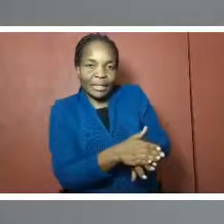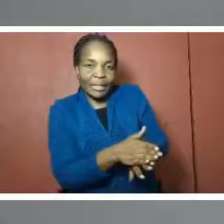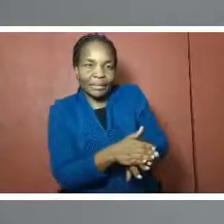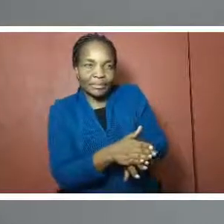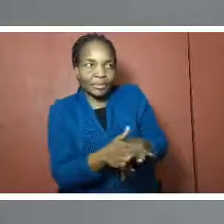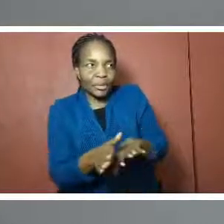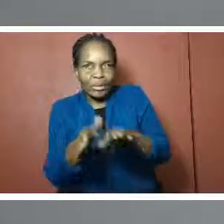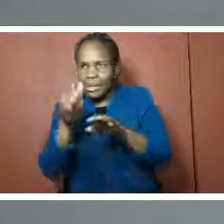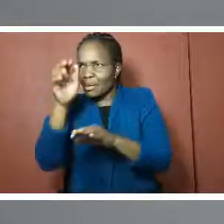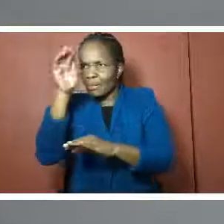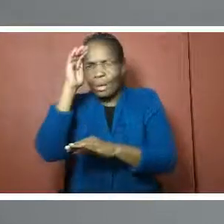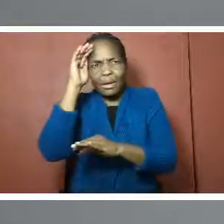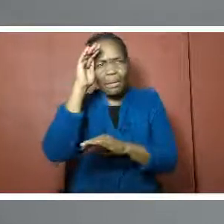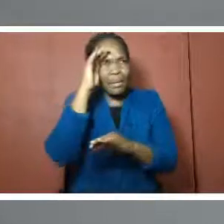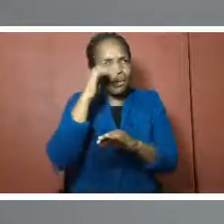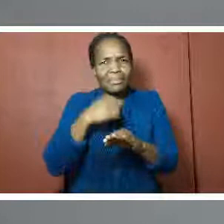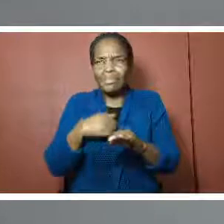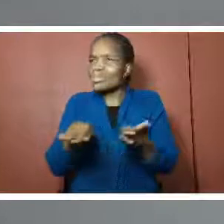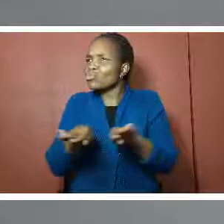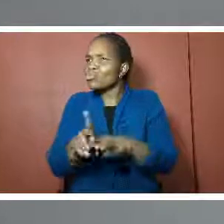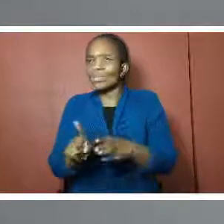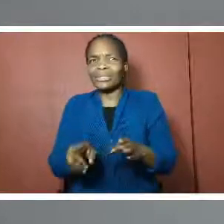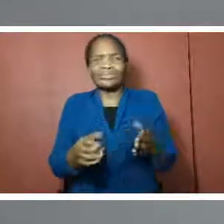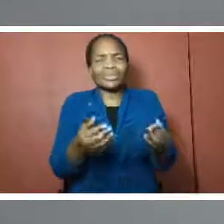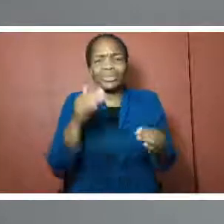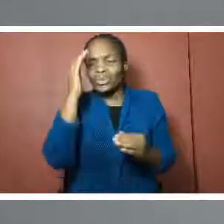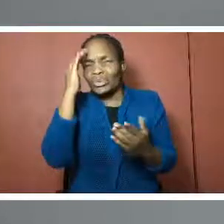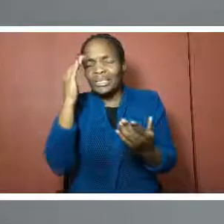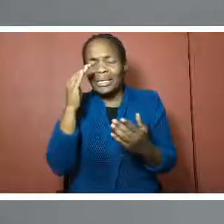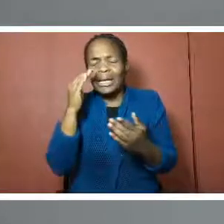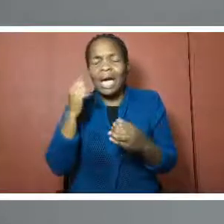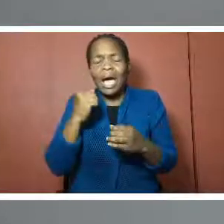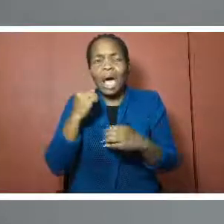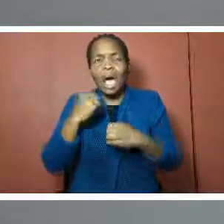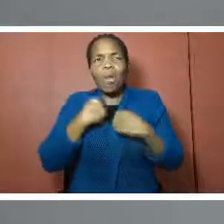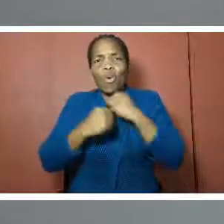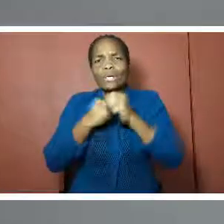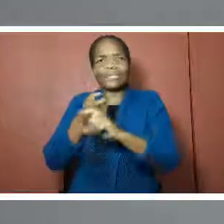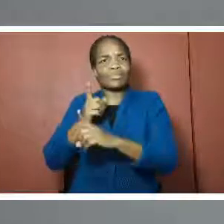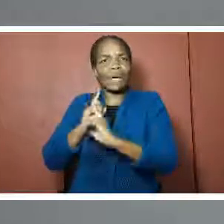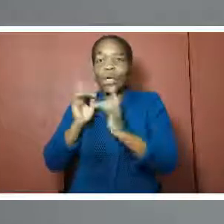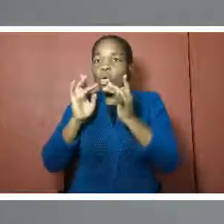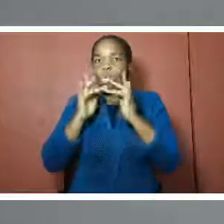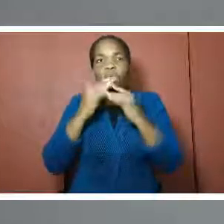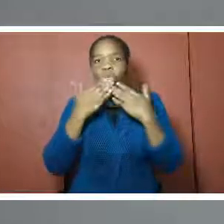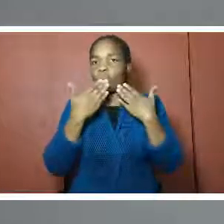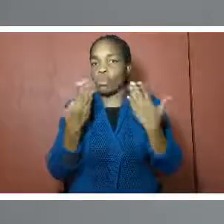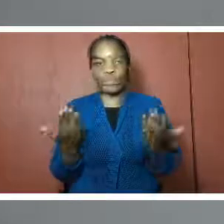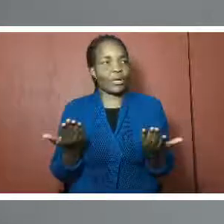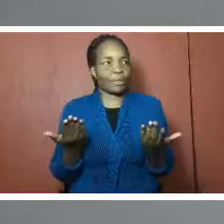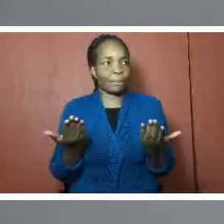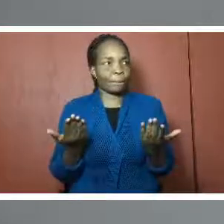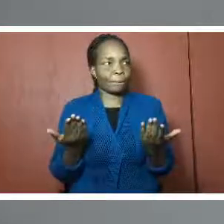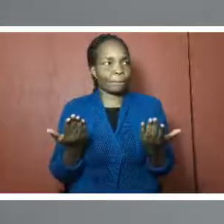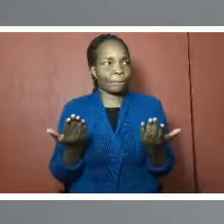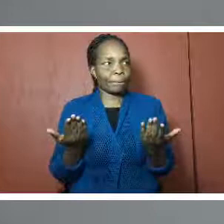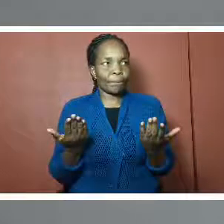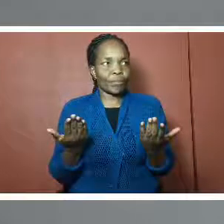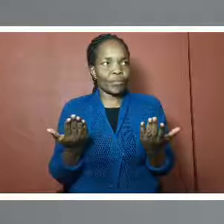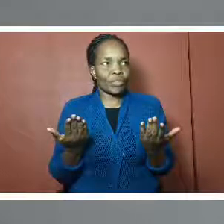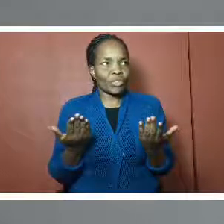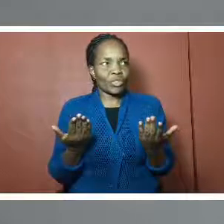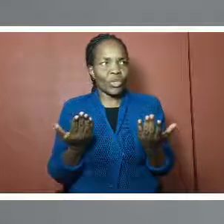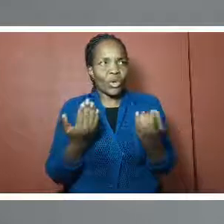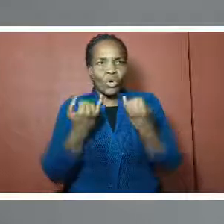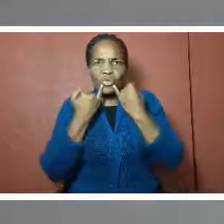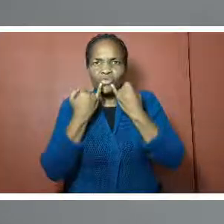was looking around what to do. And in Germany, those times we didn't have internet at all, so you couldn't get